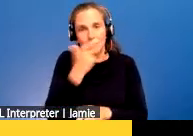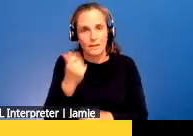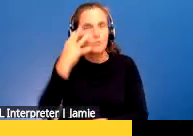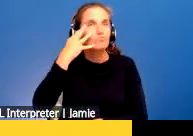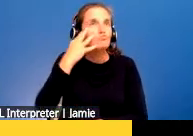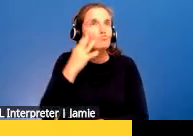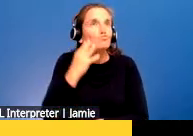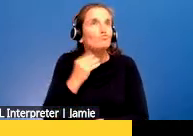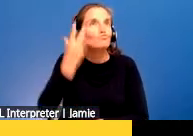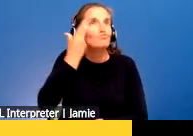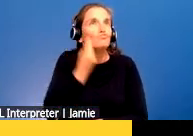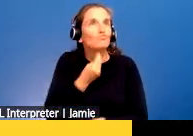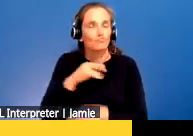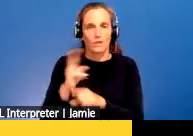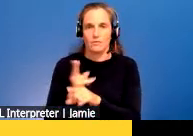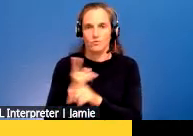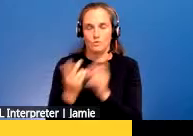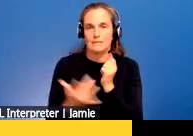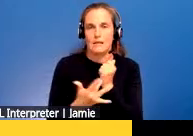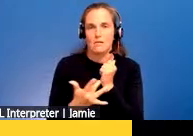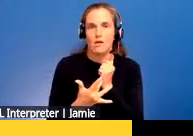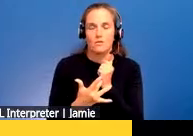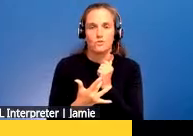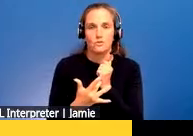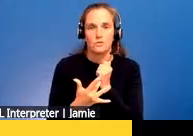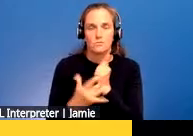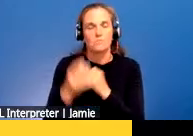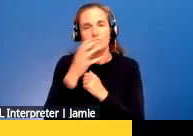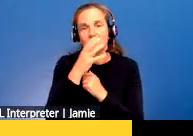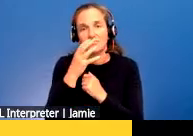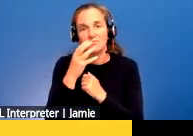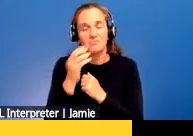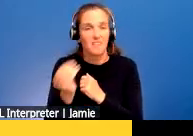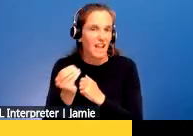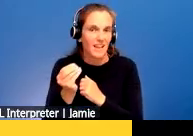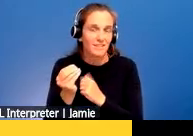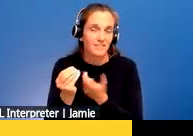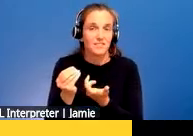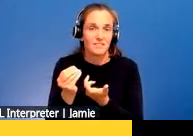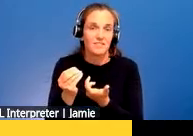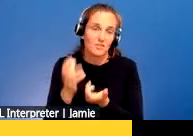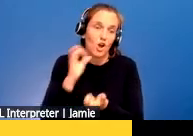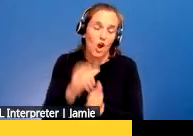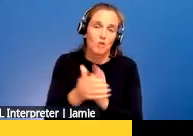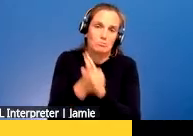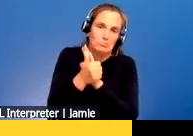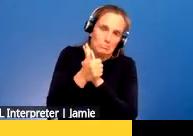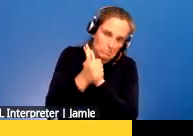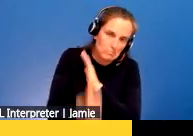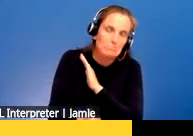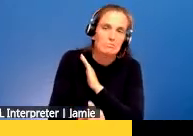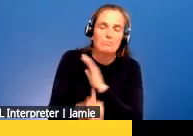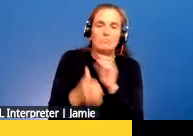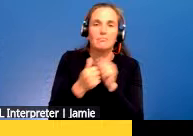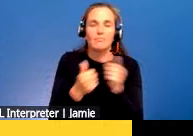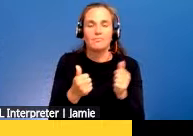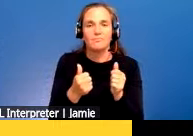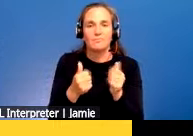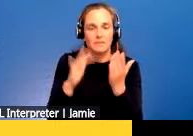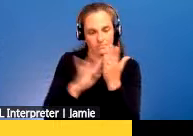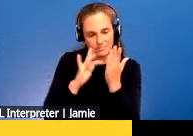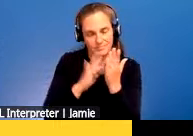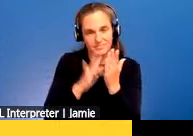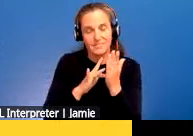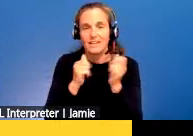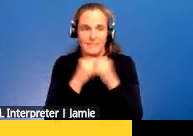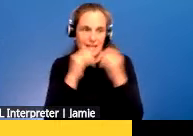and have used a technology and are particularly technologically apt and take on a mentorship role where they teach other people what